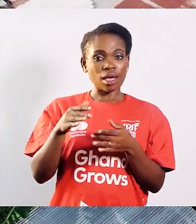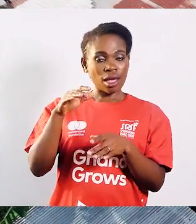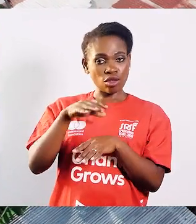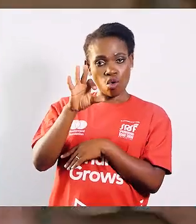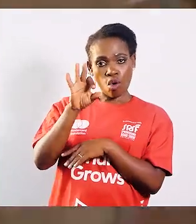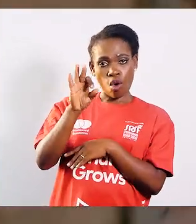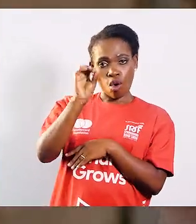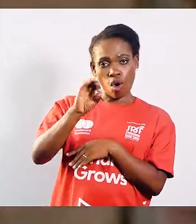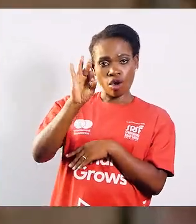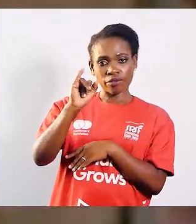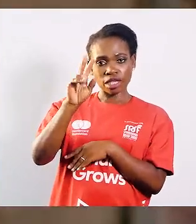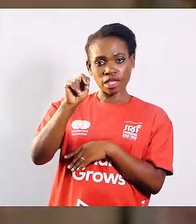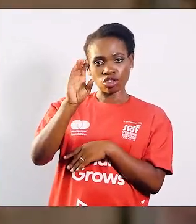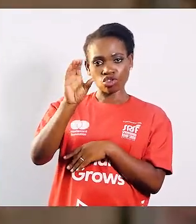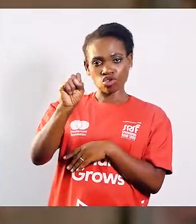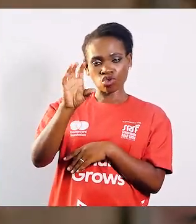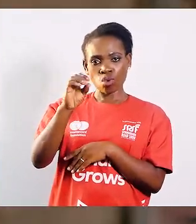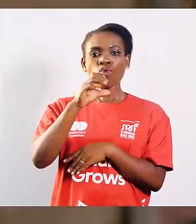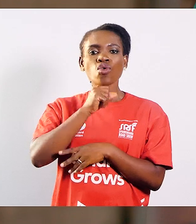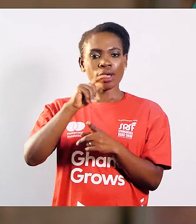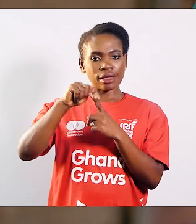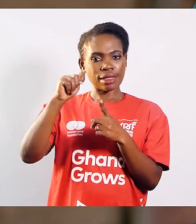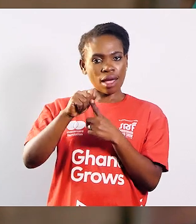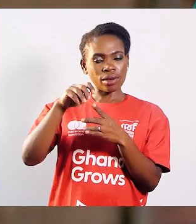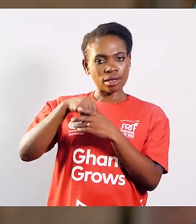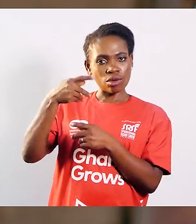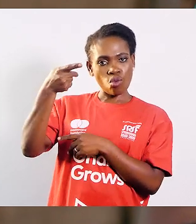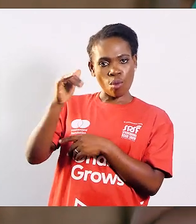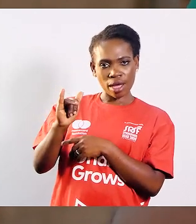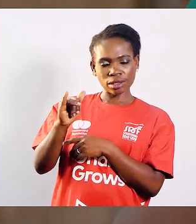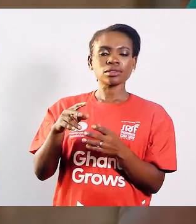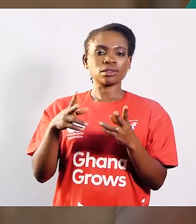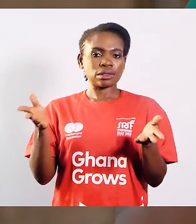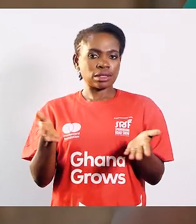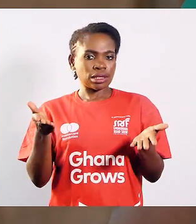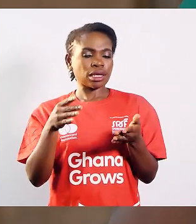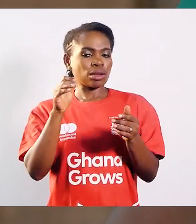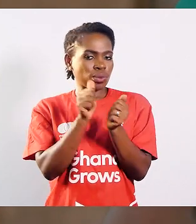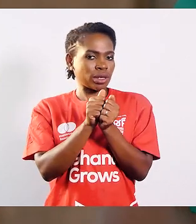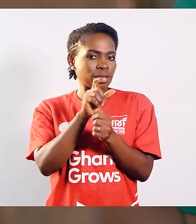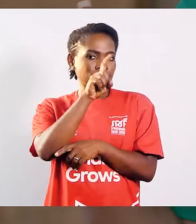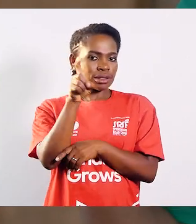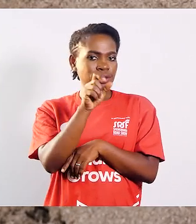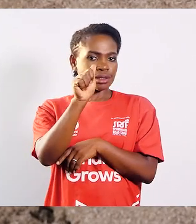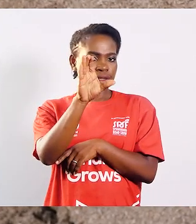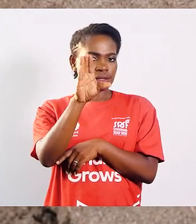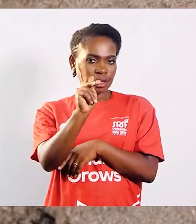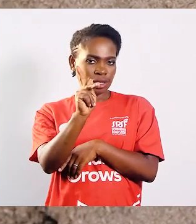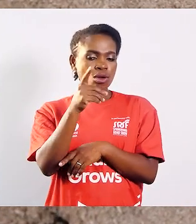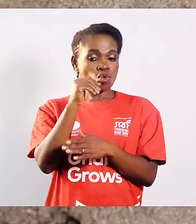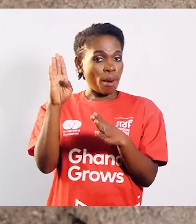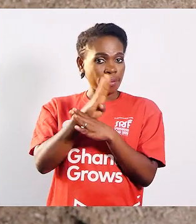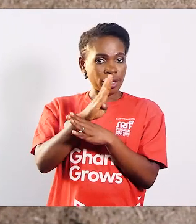So we're here at Offenso Old Town in the Ashanti region at Mush Farm to be specific. And I'm here with